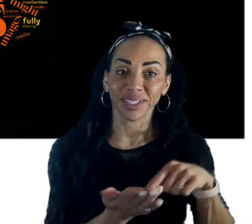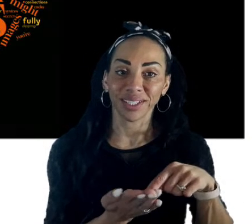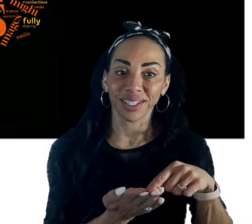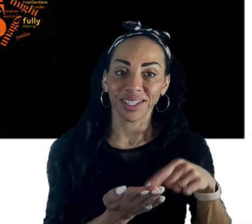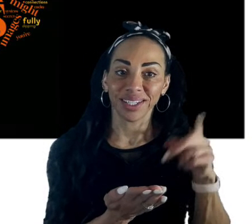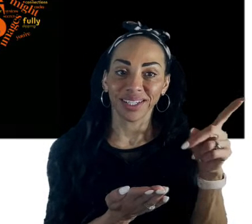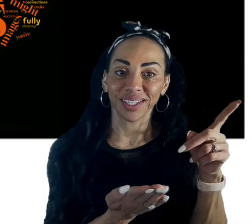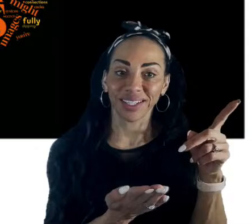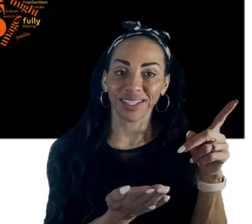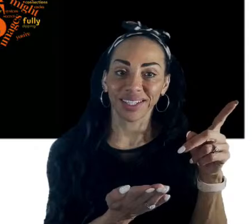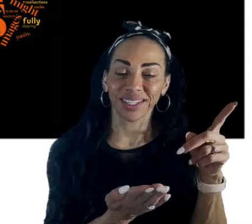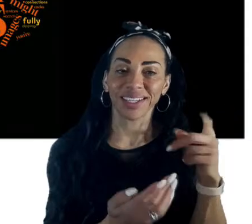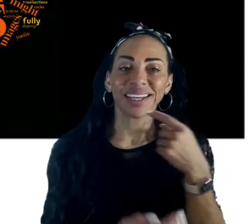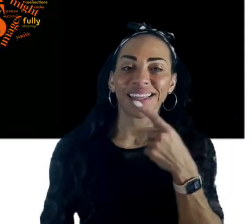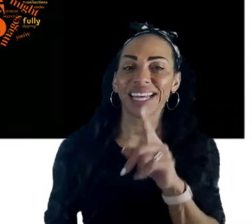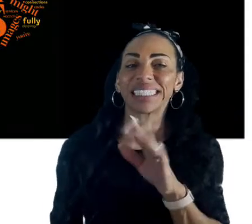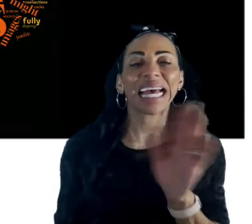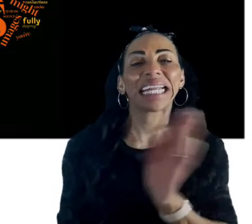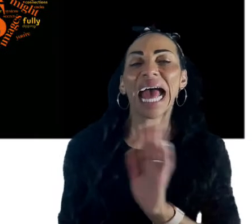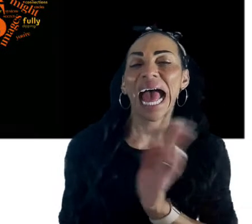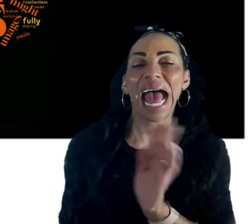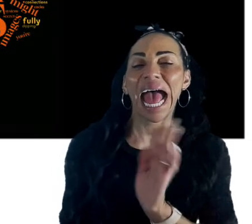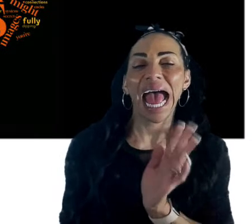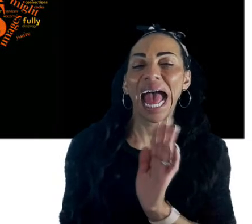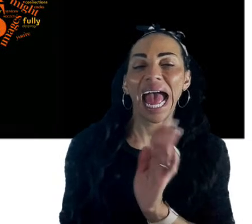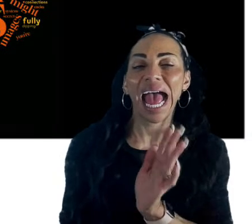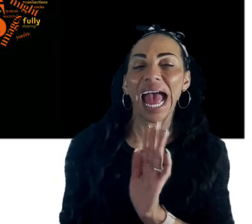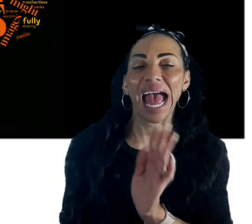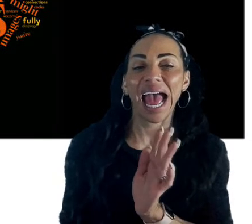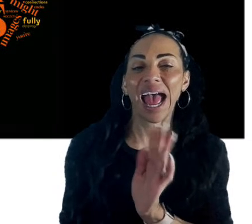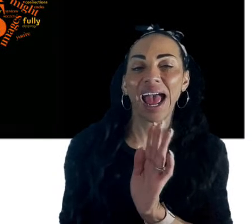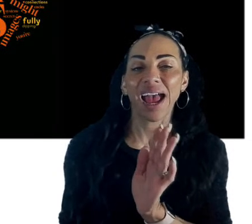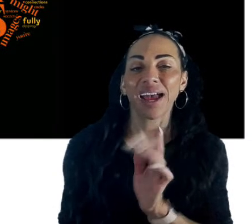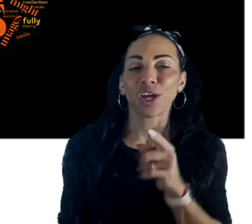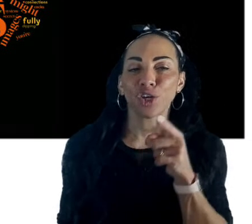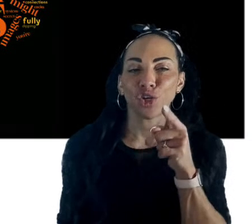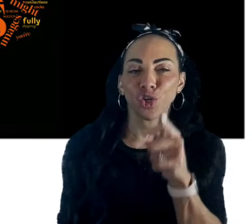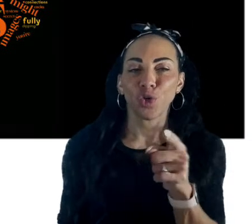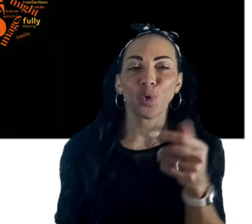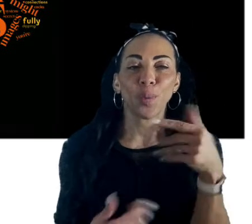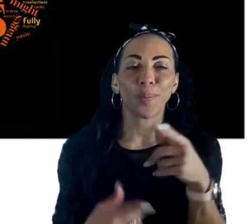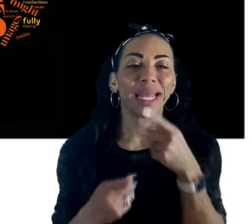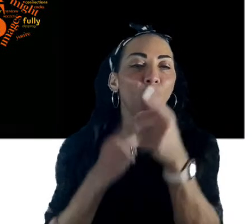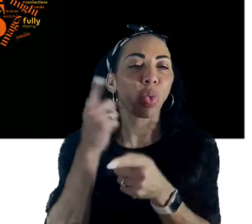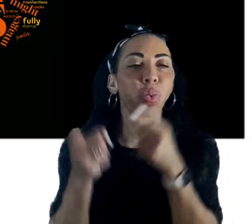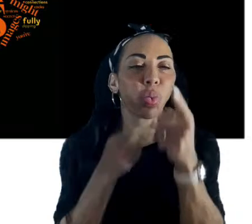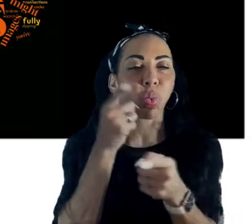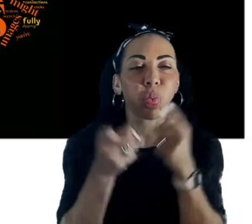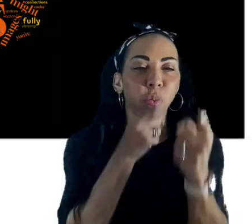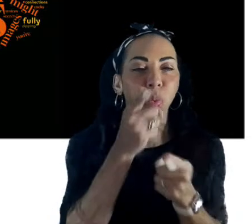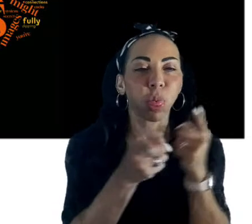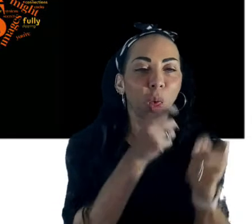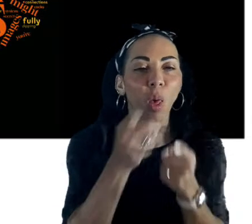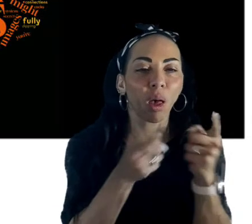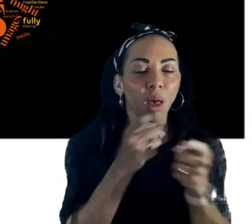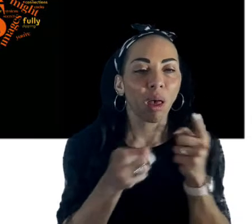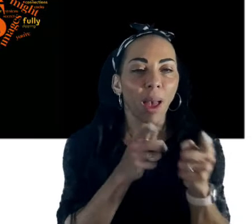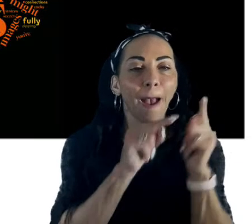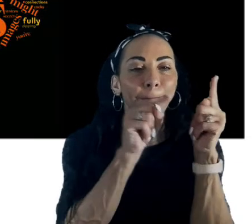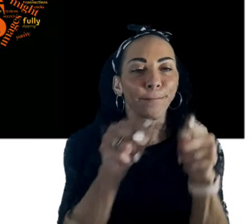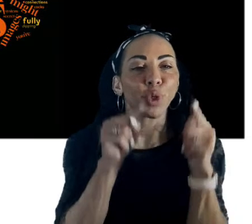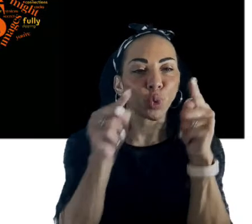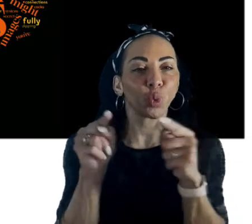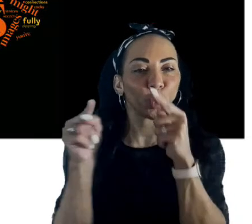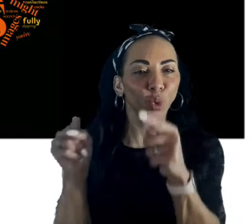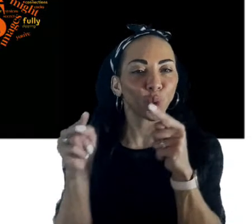it's not because we think that you're under 18, it's because you've been abusive to other people. Now, I've reflected